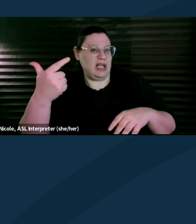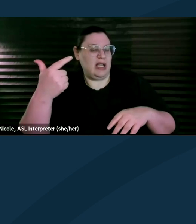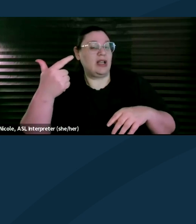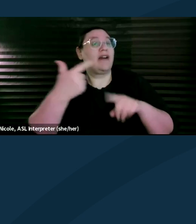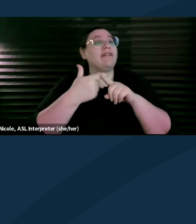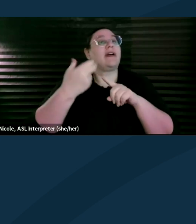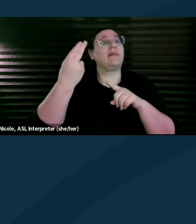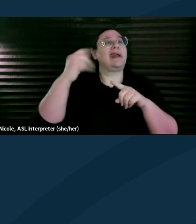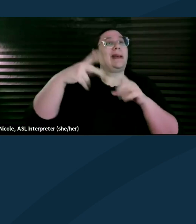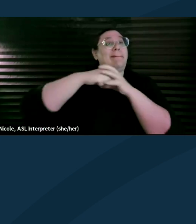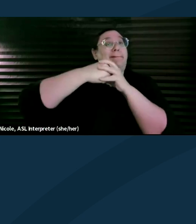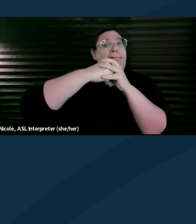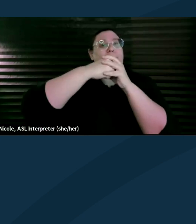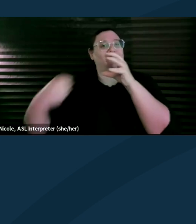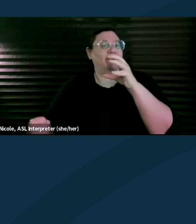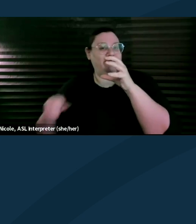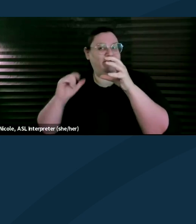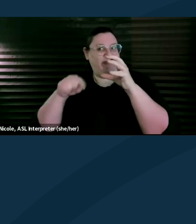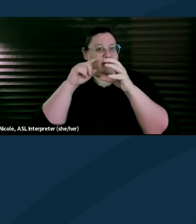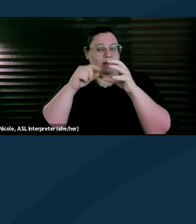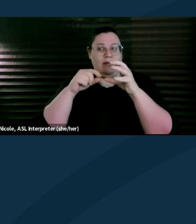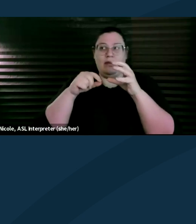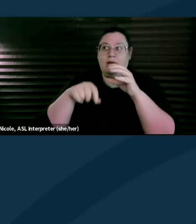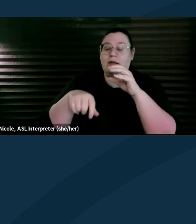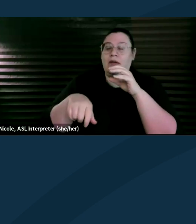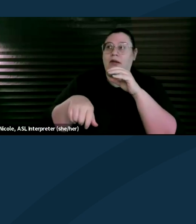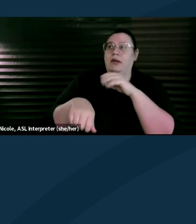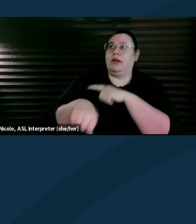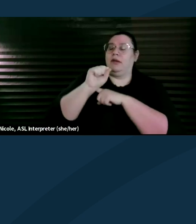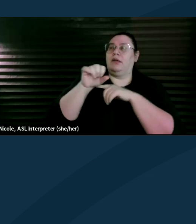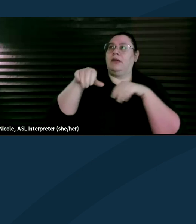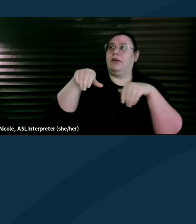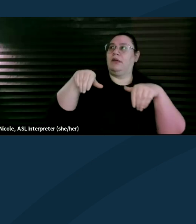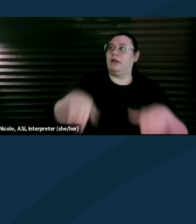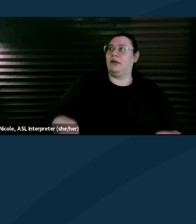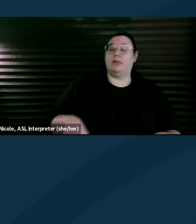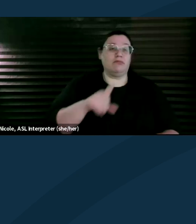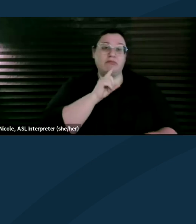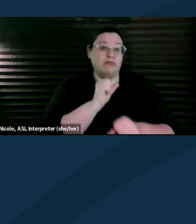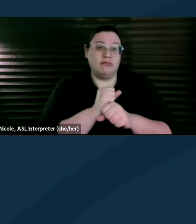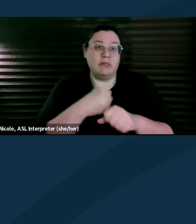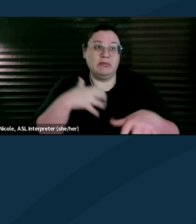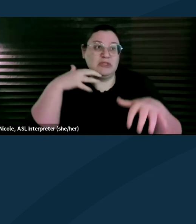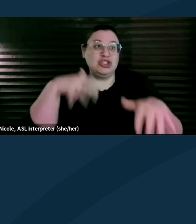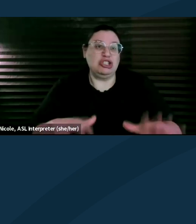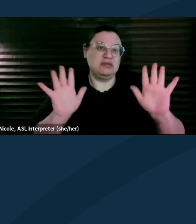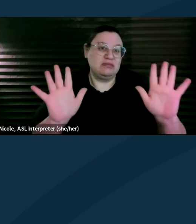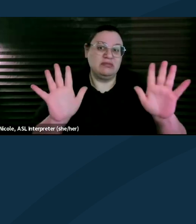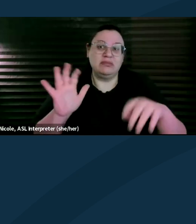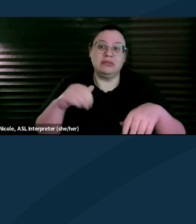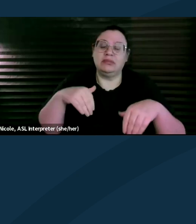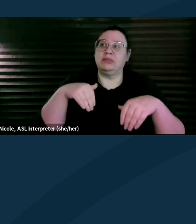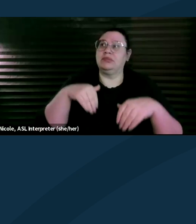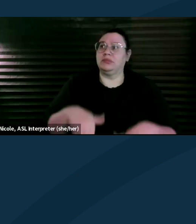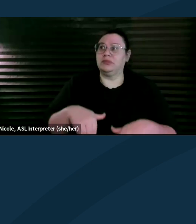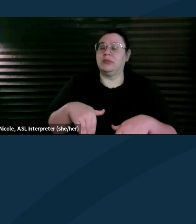socket. Now, this hit me like a ton of bricks, and I'm not going to lie to you. I was in shock. And the surgeon saw